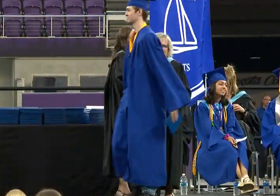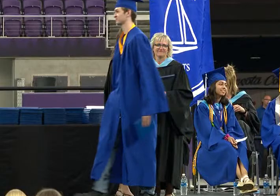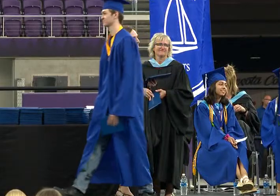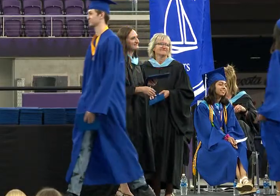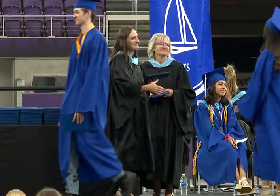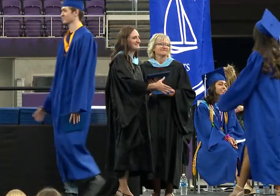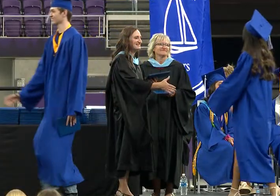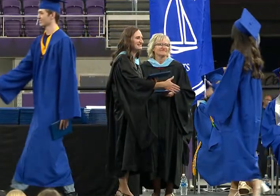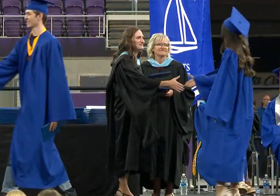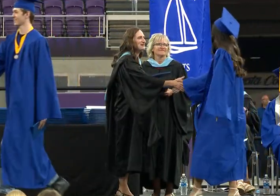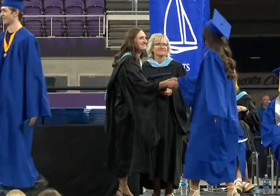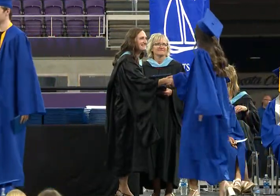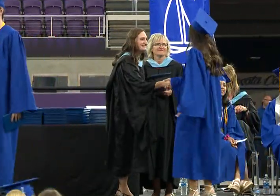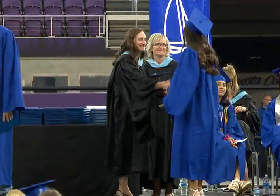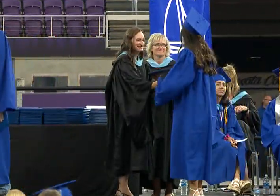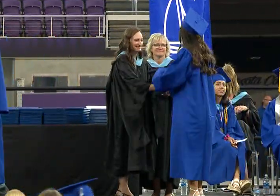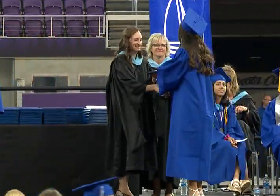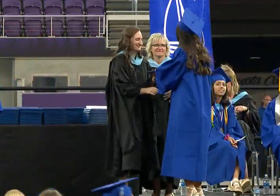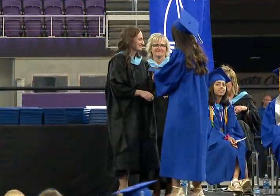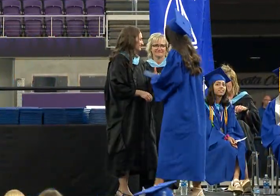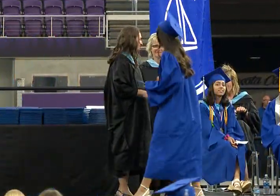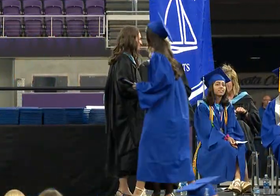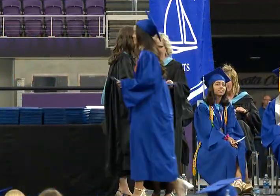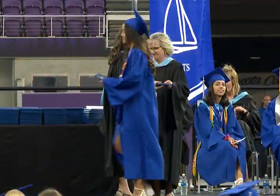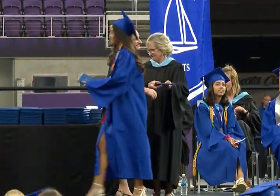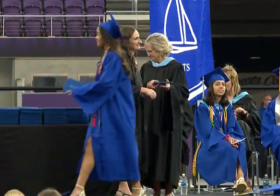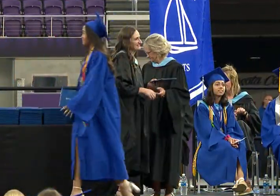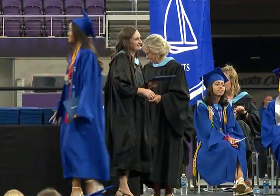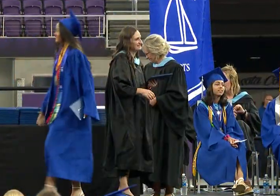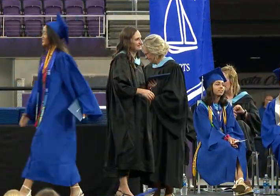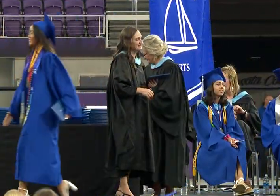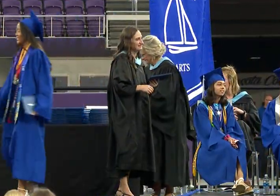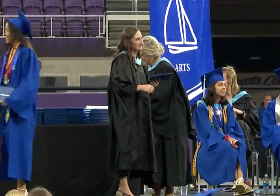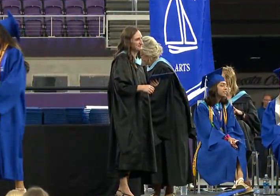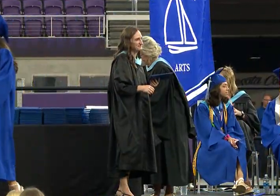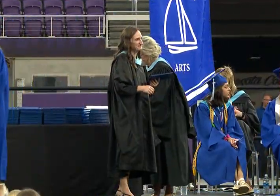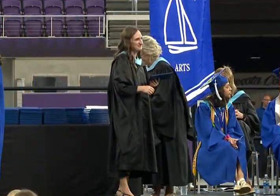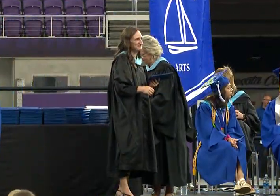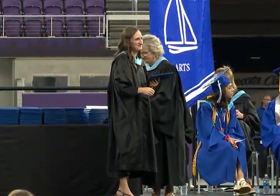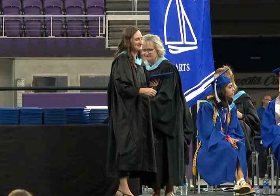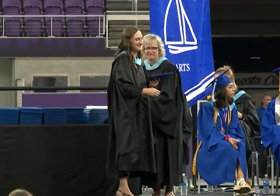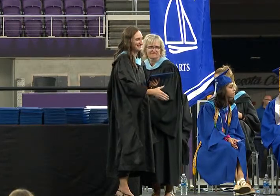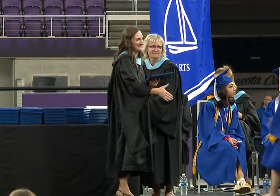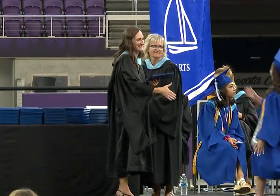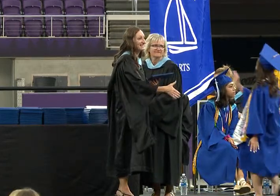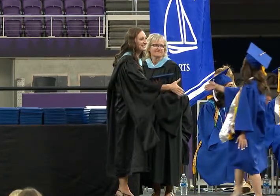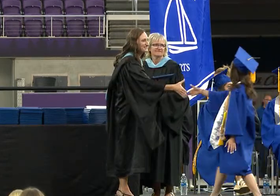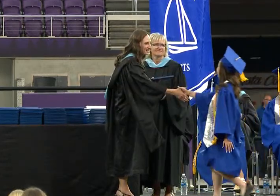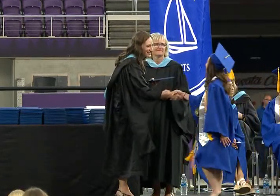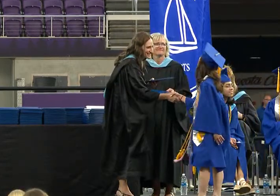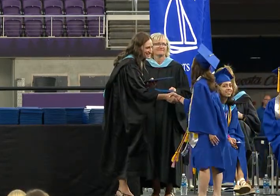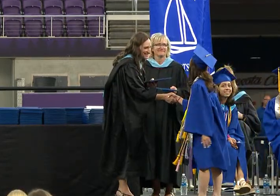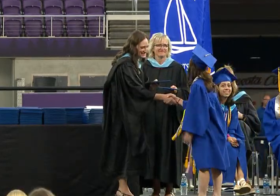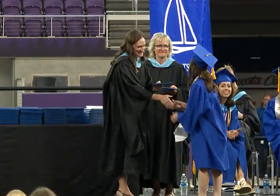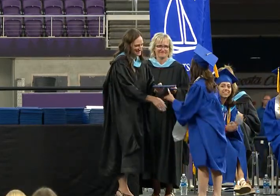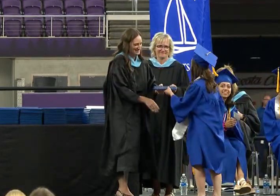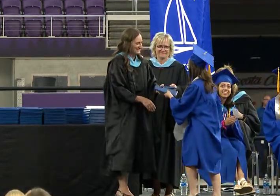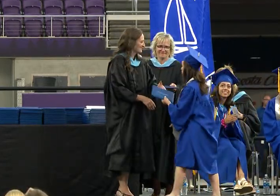Adansuk Nipanis Isvanavang. Anna Nodsley.